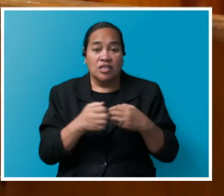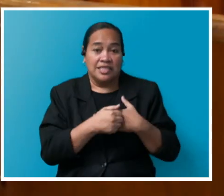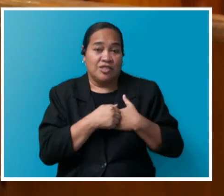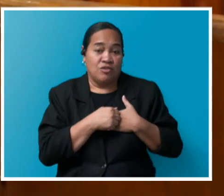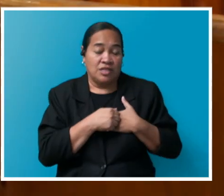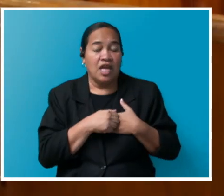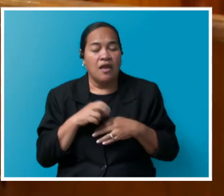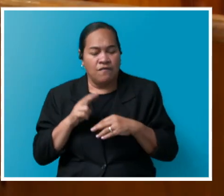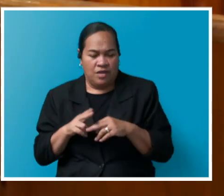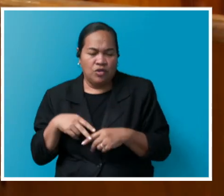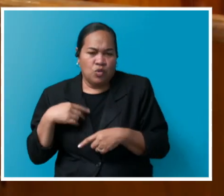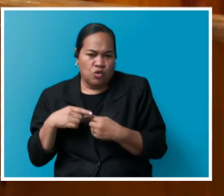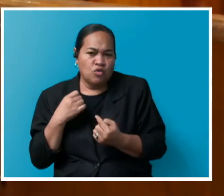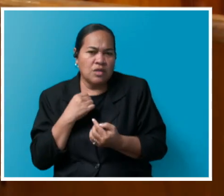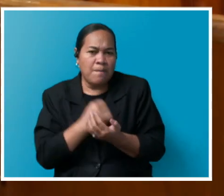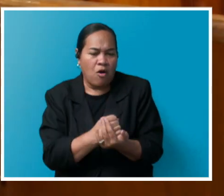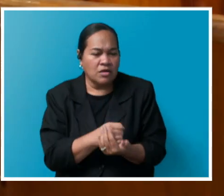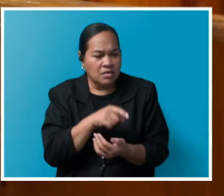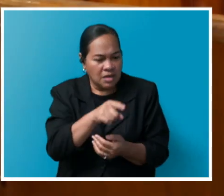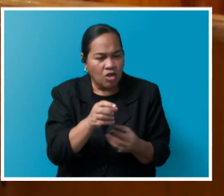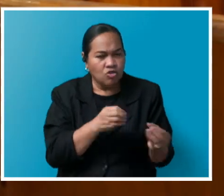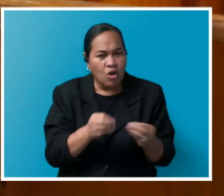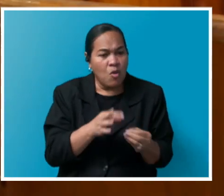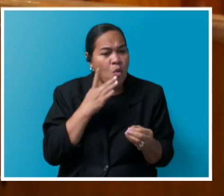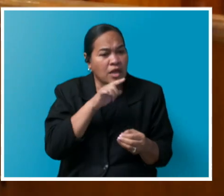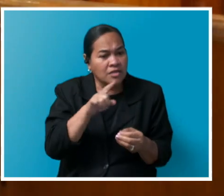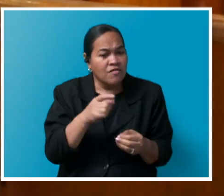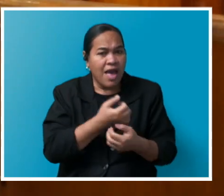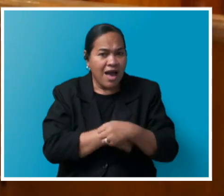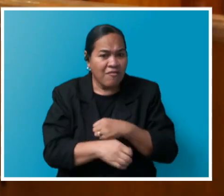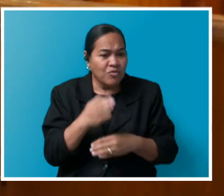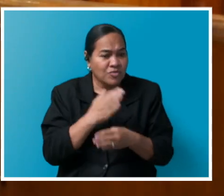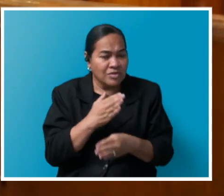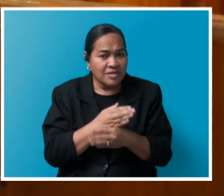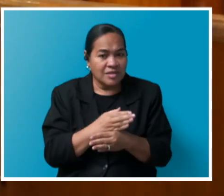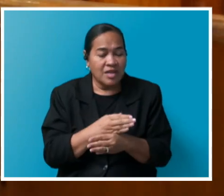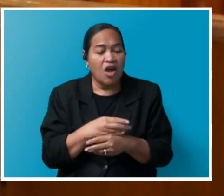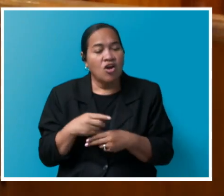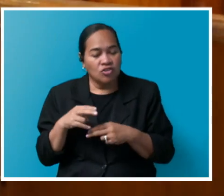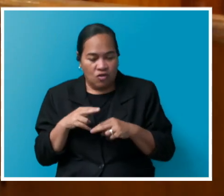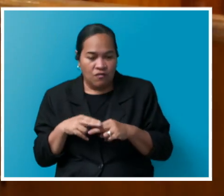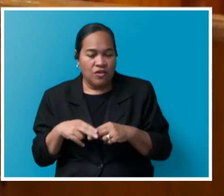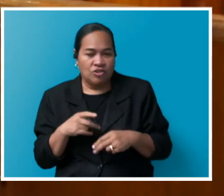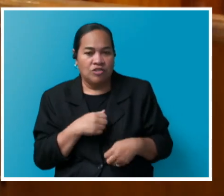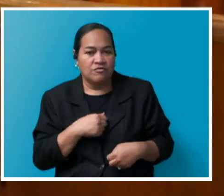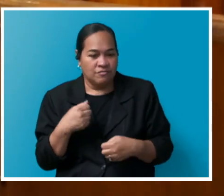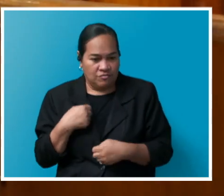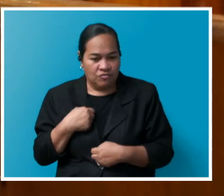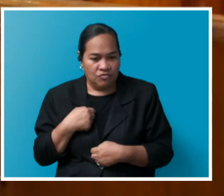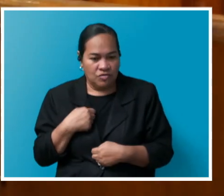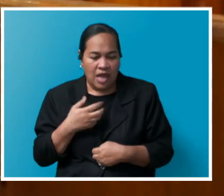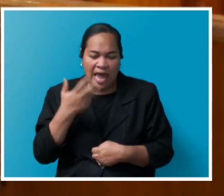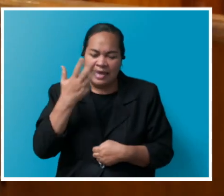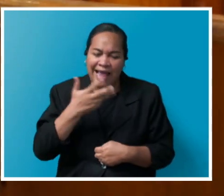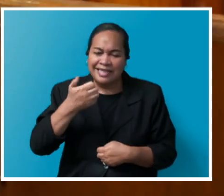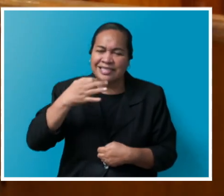Solomon Islands in their nation-building efforts. Fiji's tradesmen and administrators were deployed in the